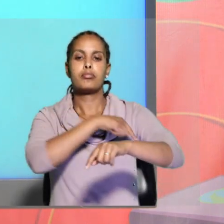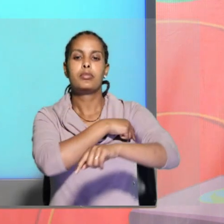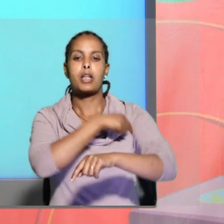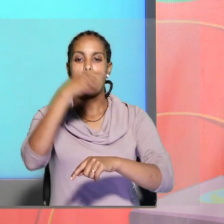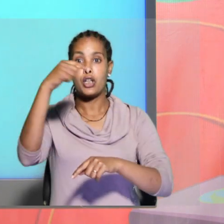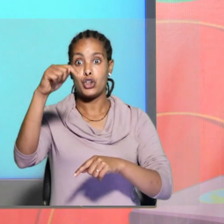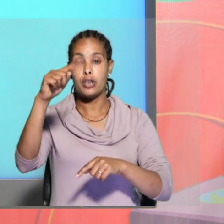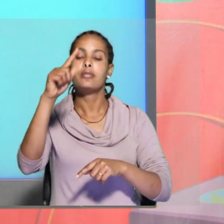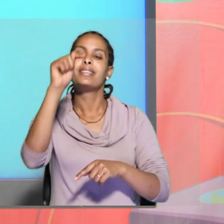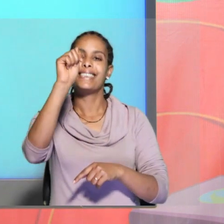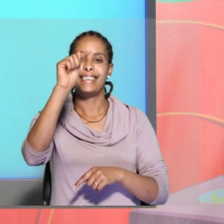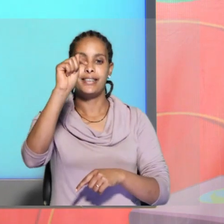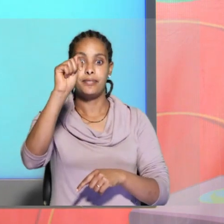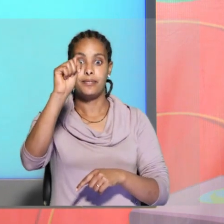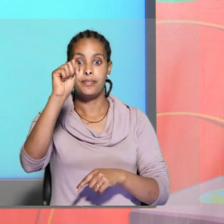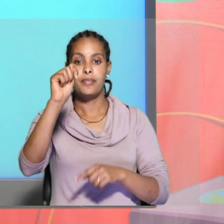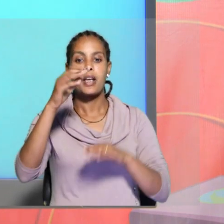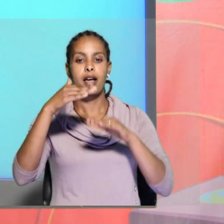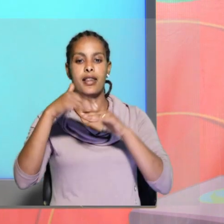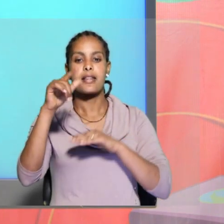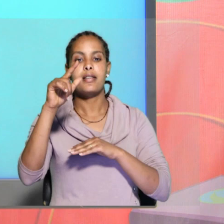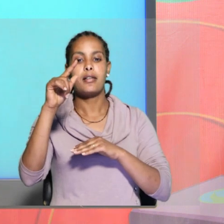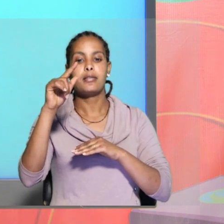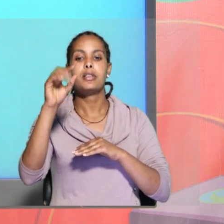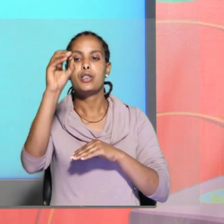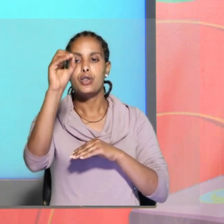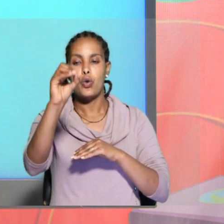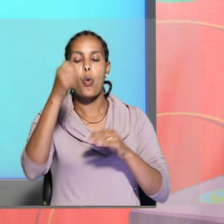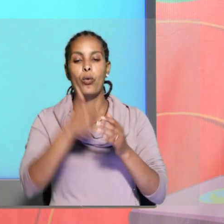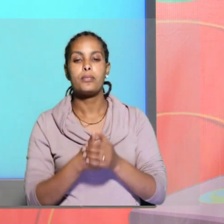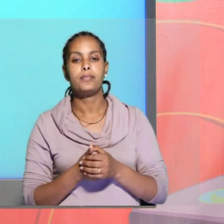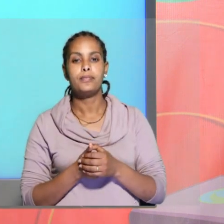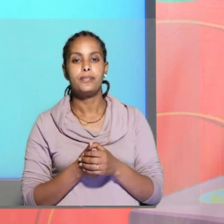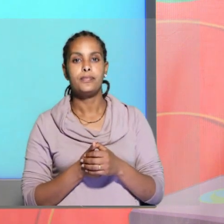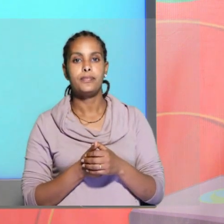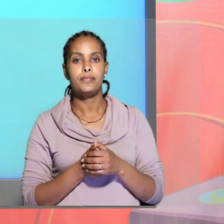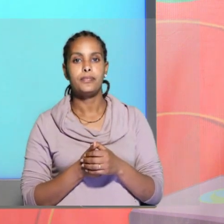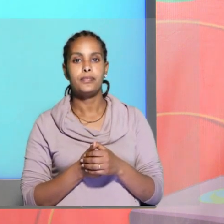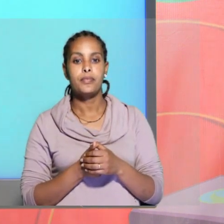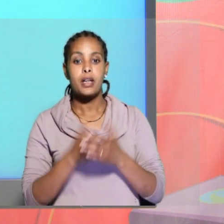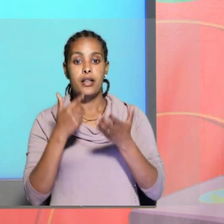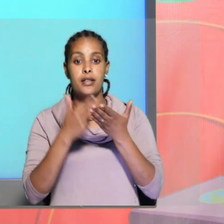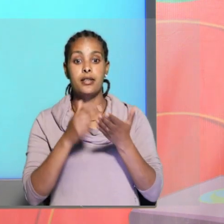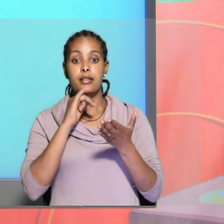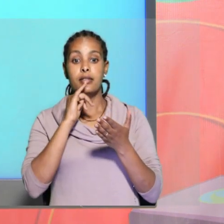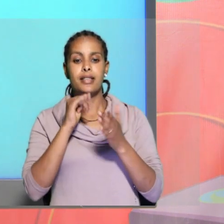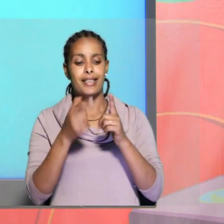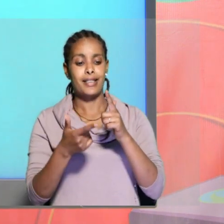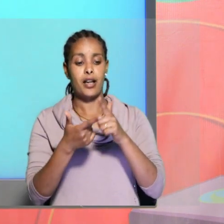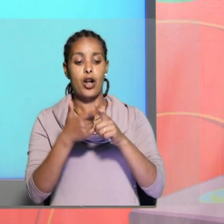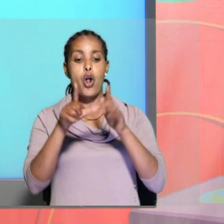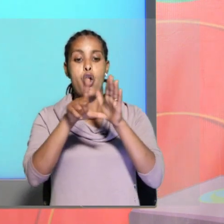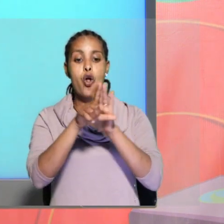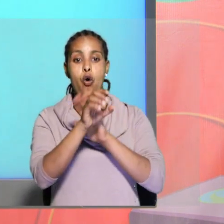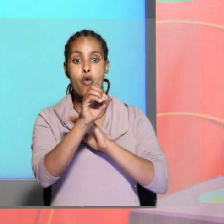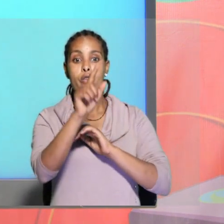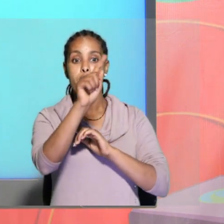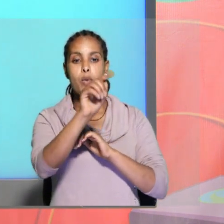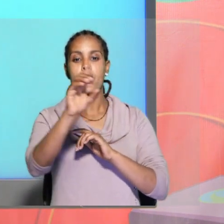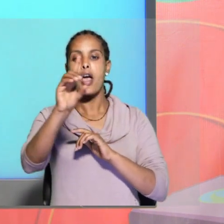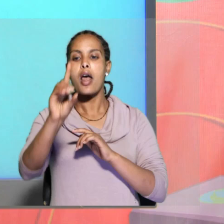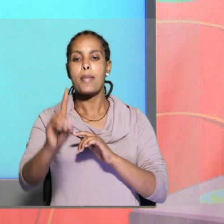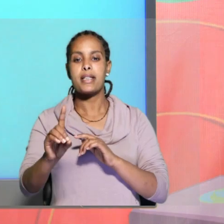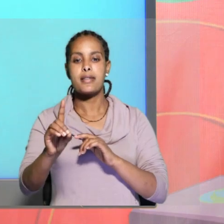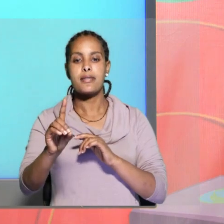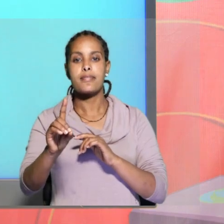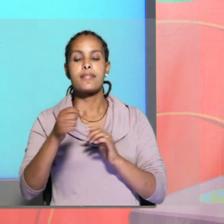T, greater than 0. This is the second law of